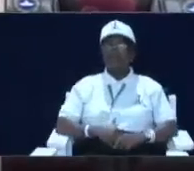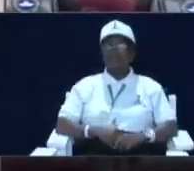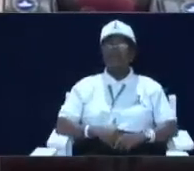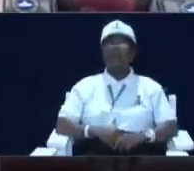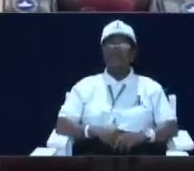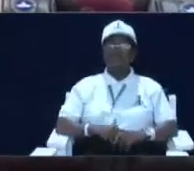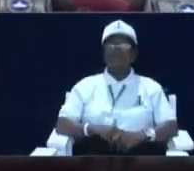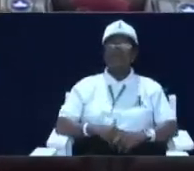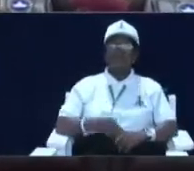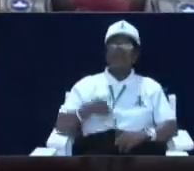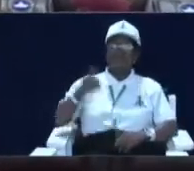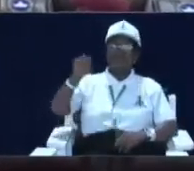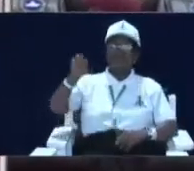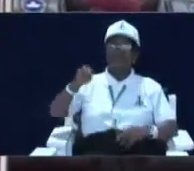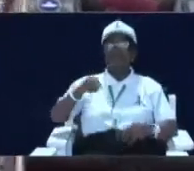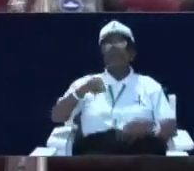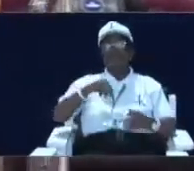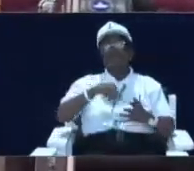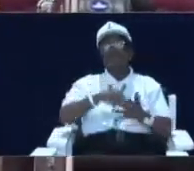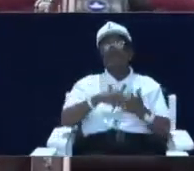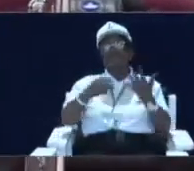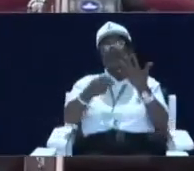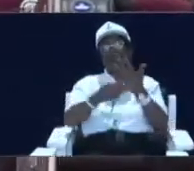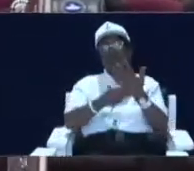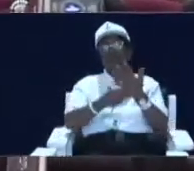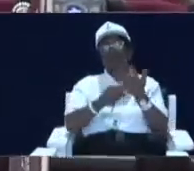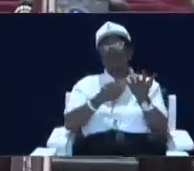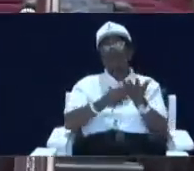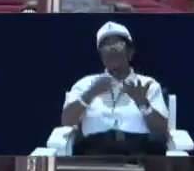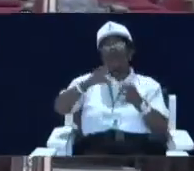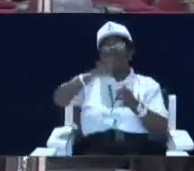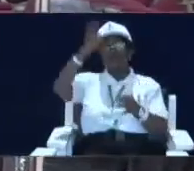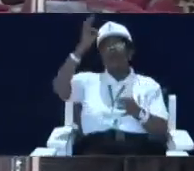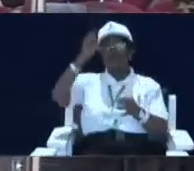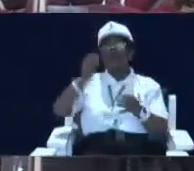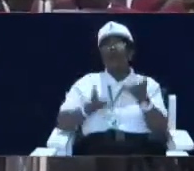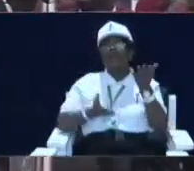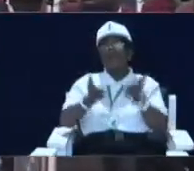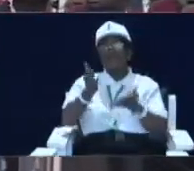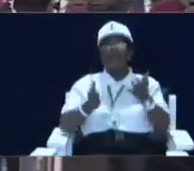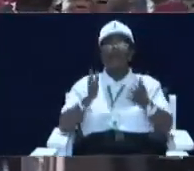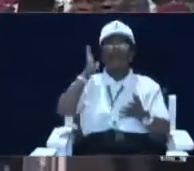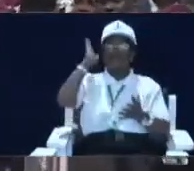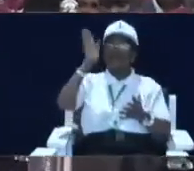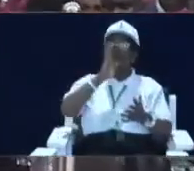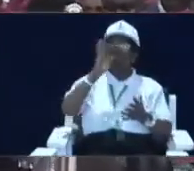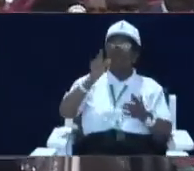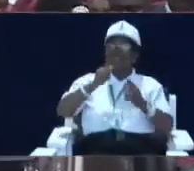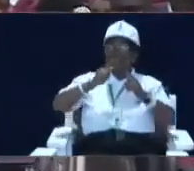The November Holy Ghost service is going to be an extraordinary one,